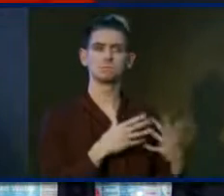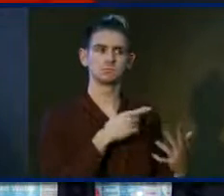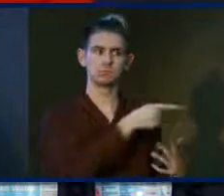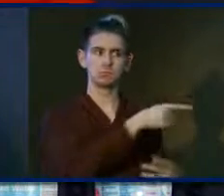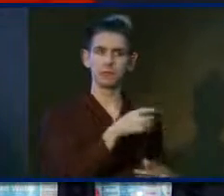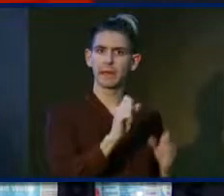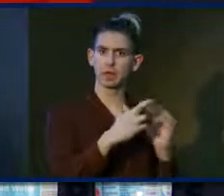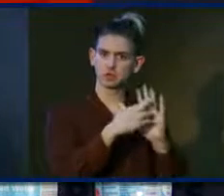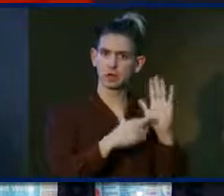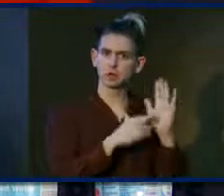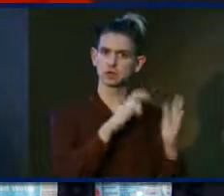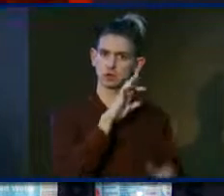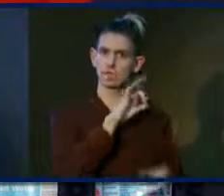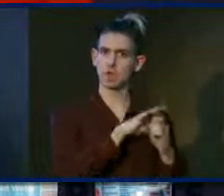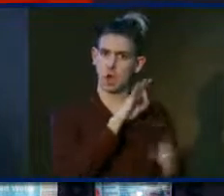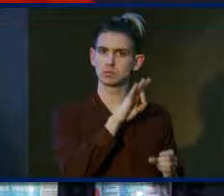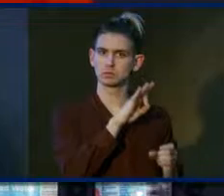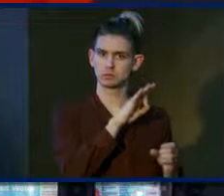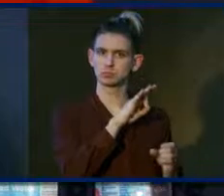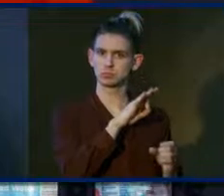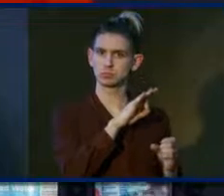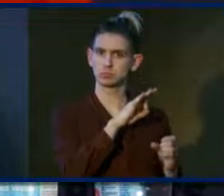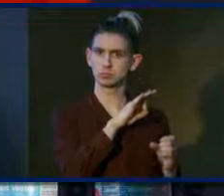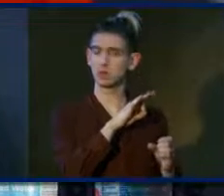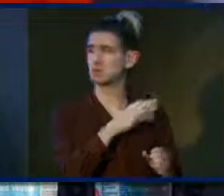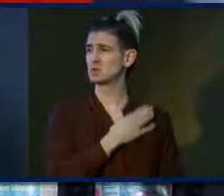register to vote. So don't discount them.